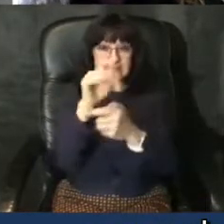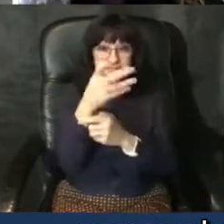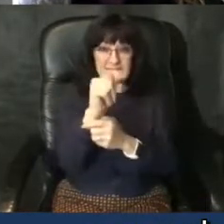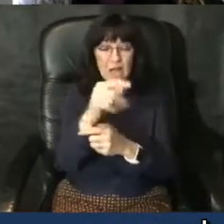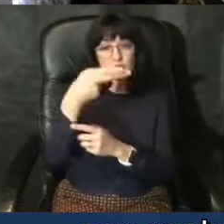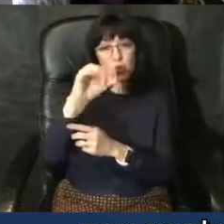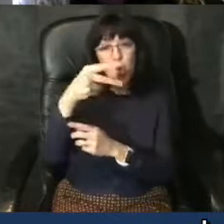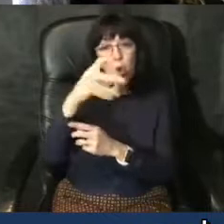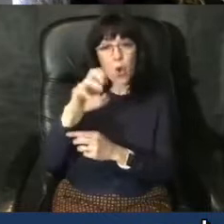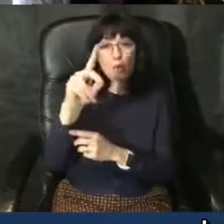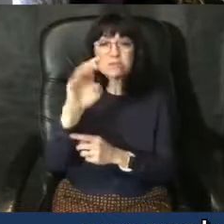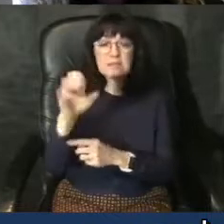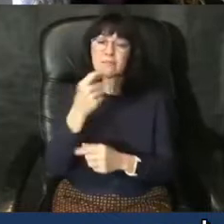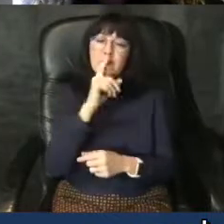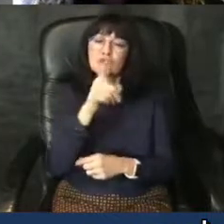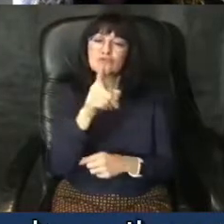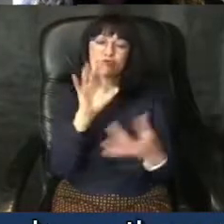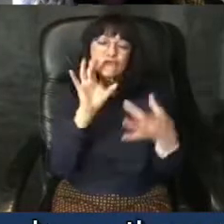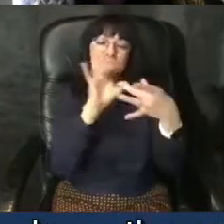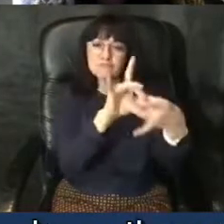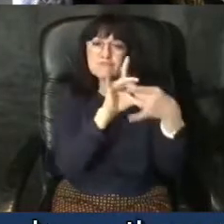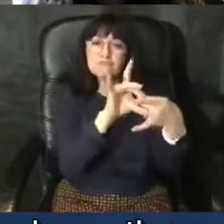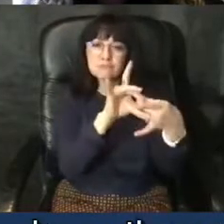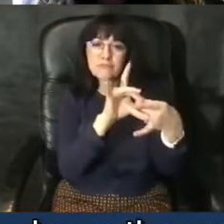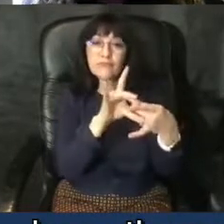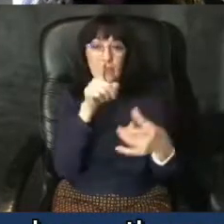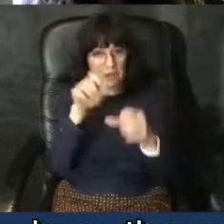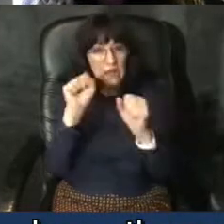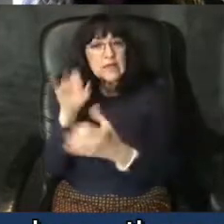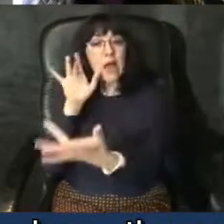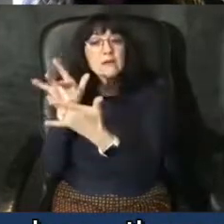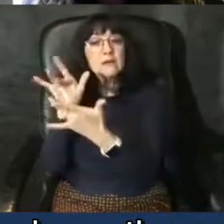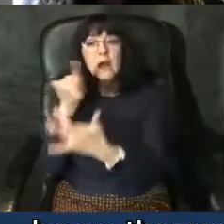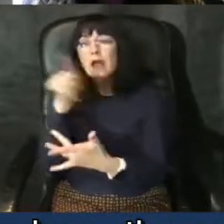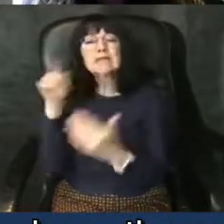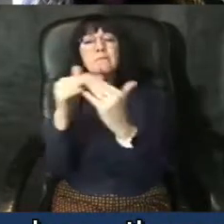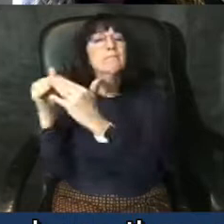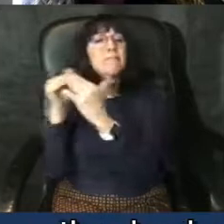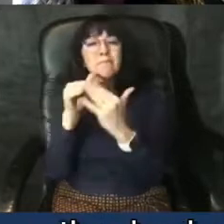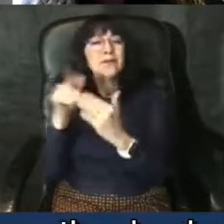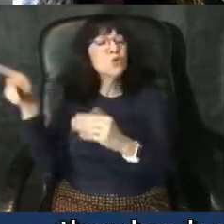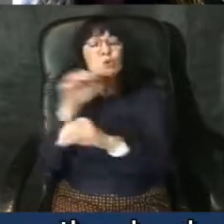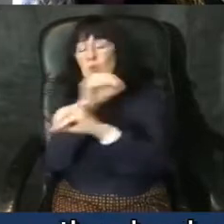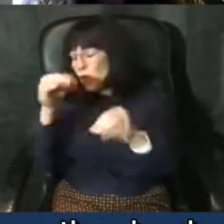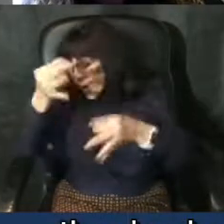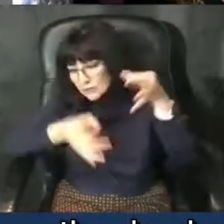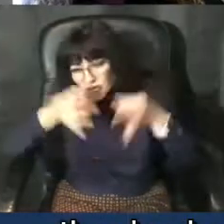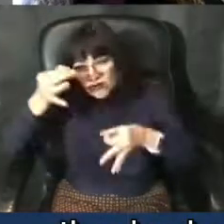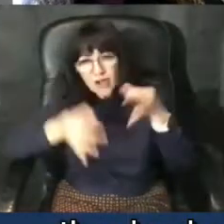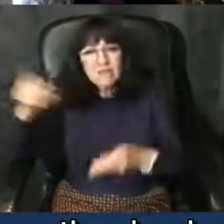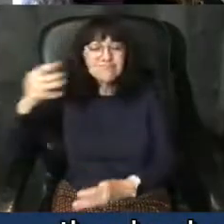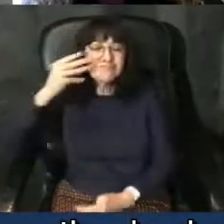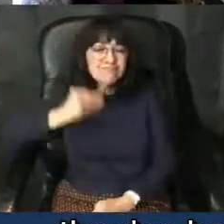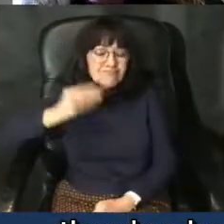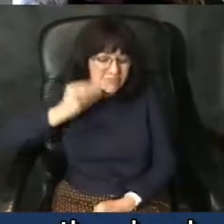to a family peer who's been through this. And they have no judgment. They've been there. They come from all